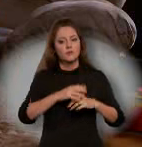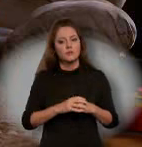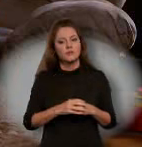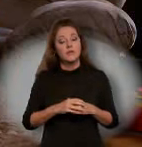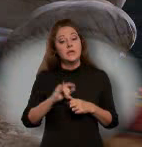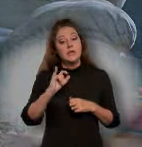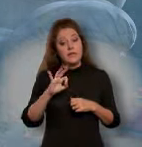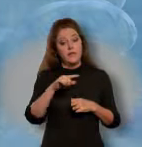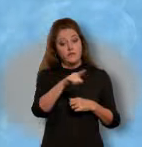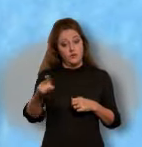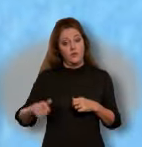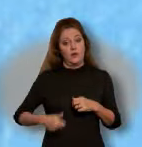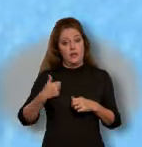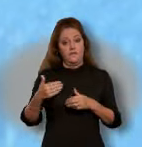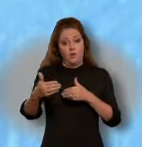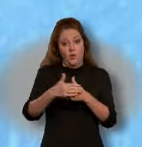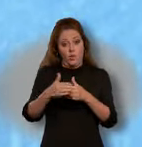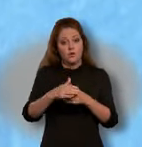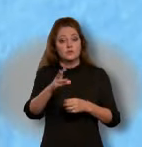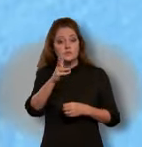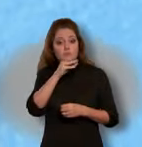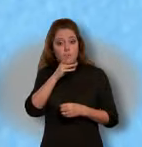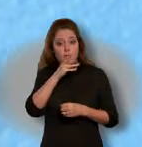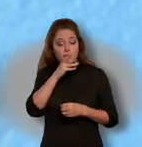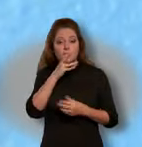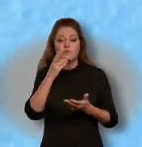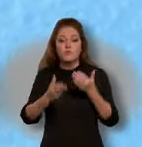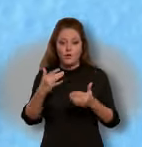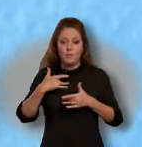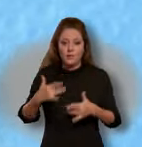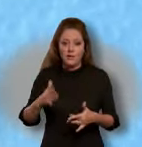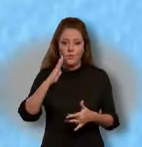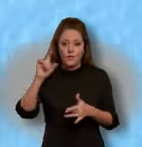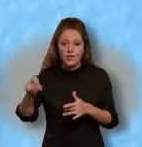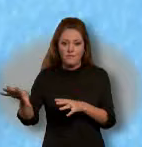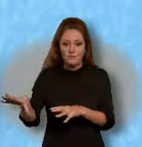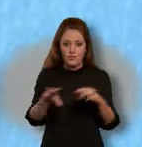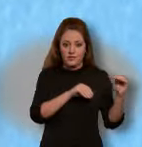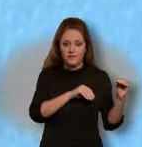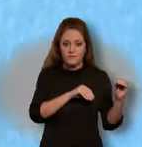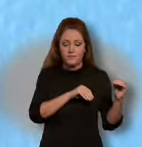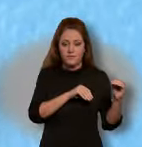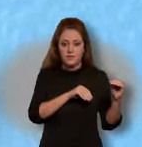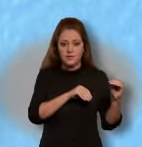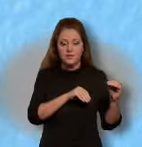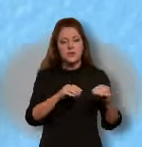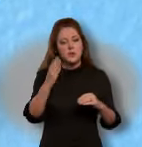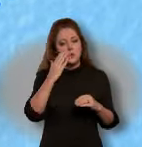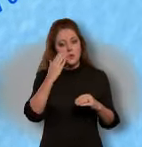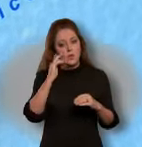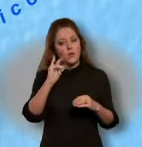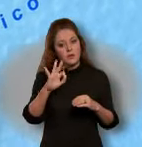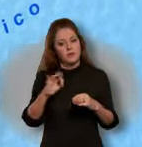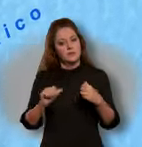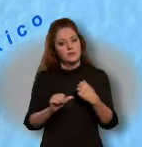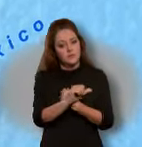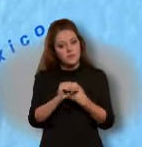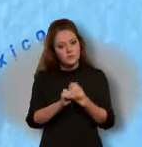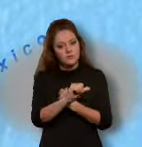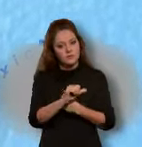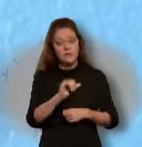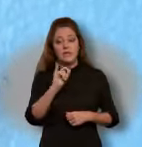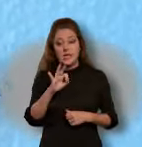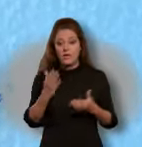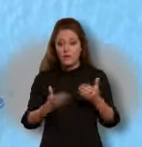winds. So the closer you live to the coastline, the more likely you are to be evacuated. Know your risks. If